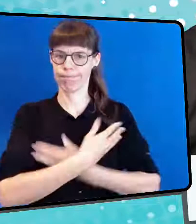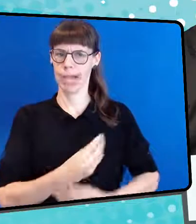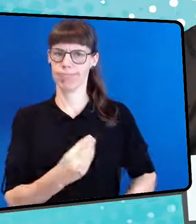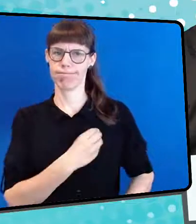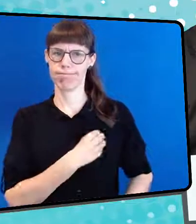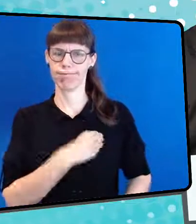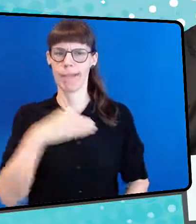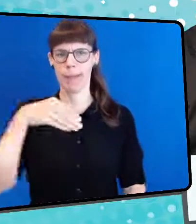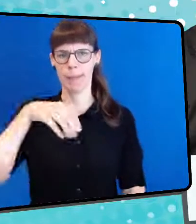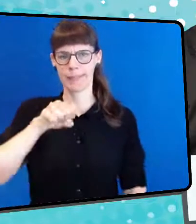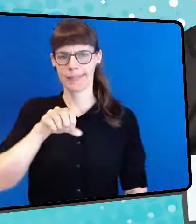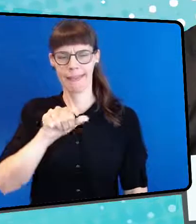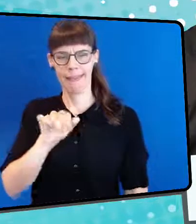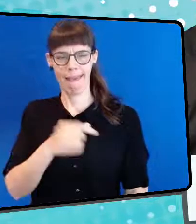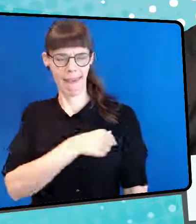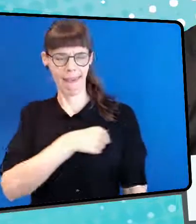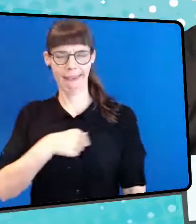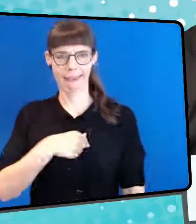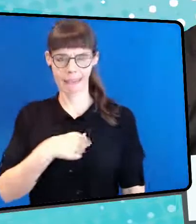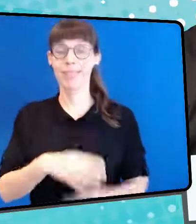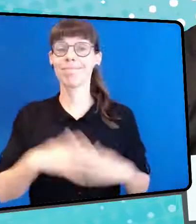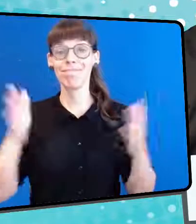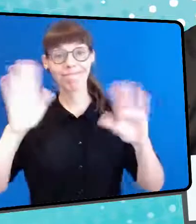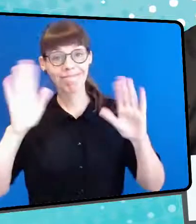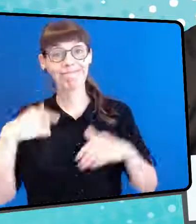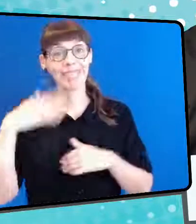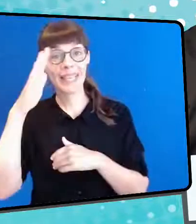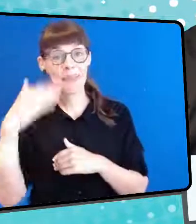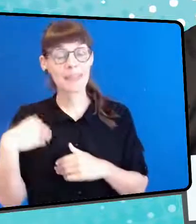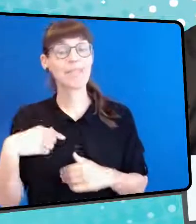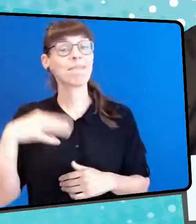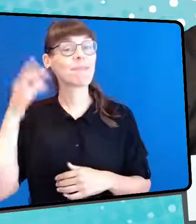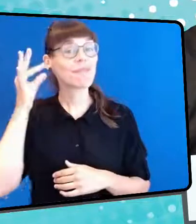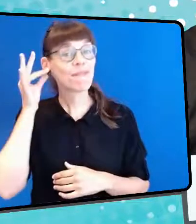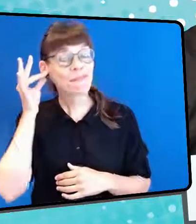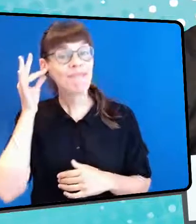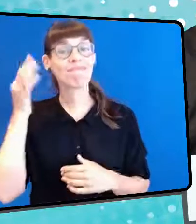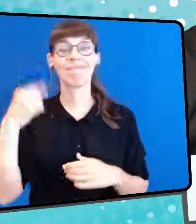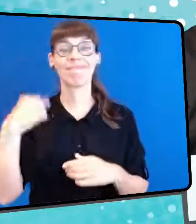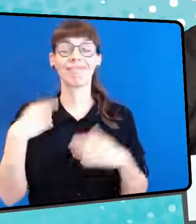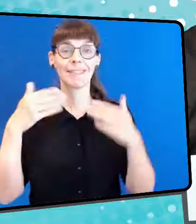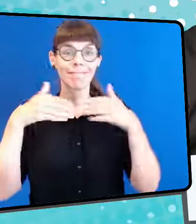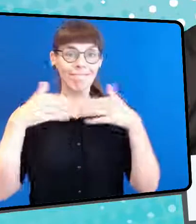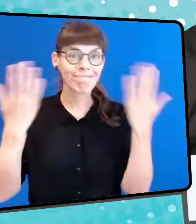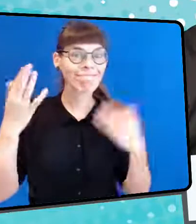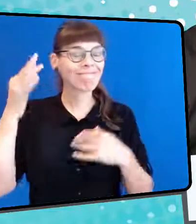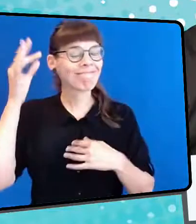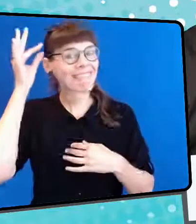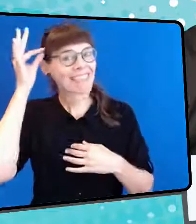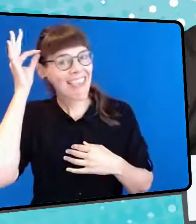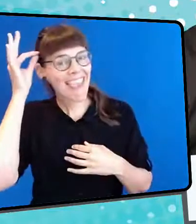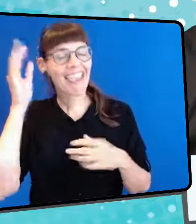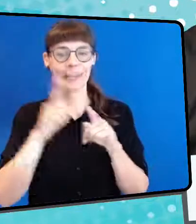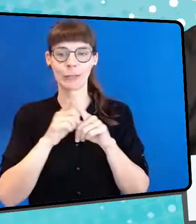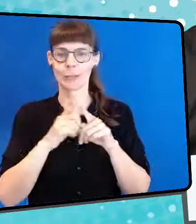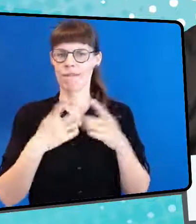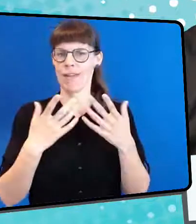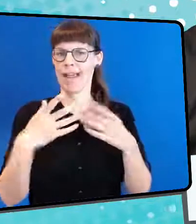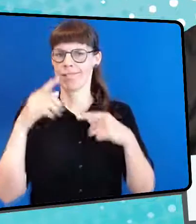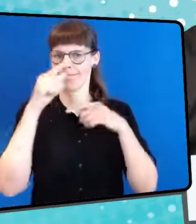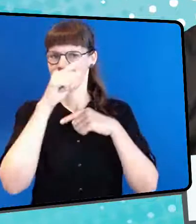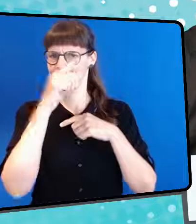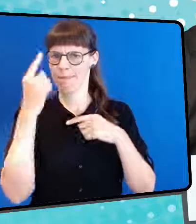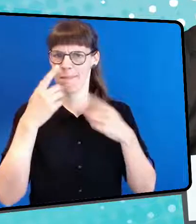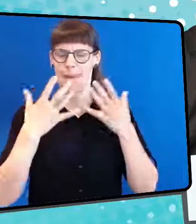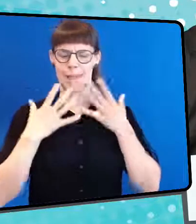And hi everyone, my name's Amy. I'm a female with blonde hair and I'm wearing a black short-sleeved top today.